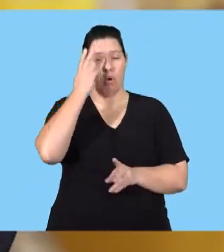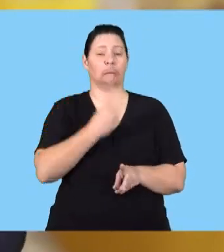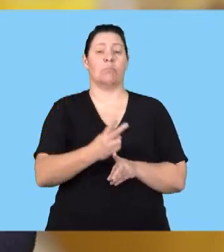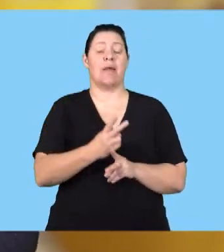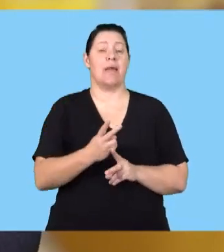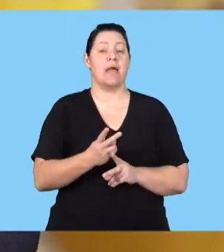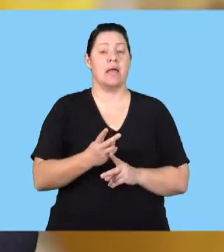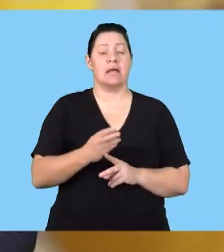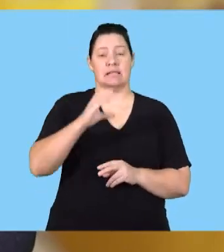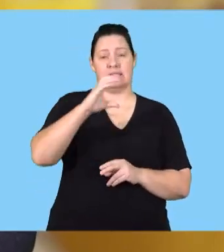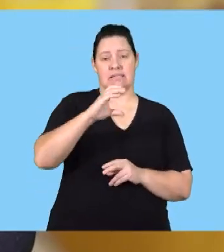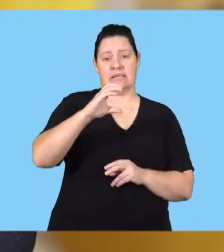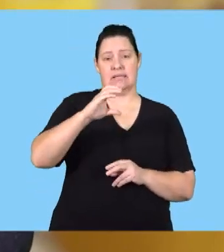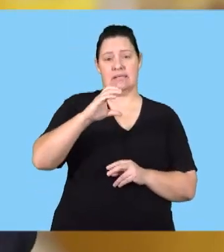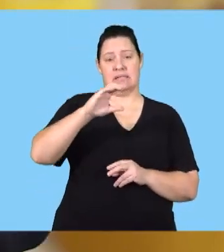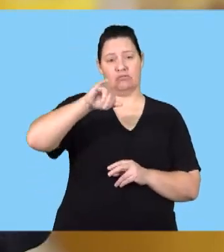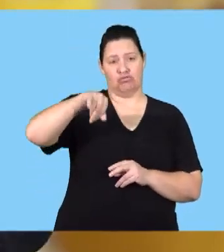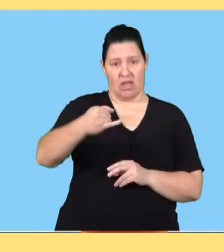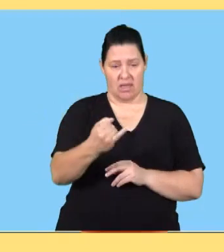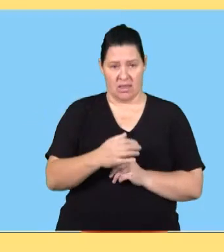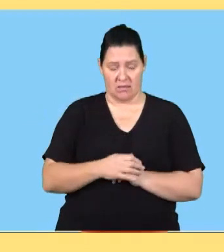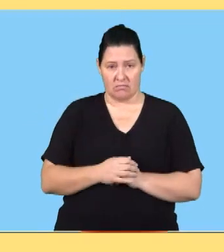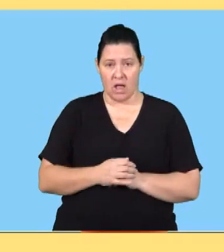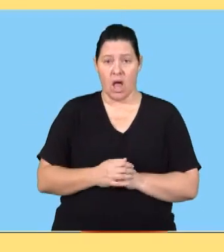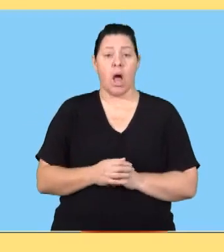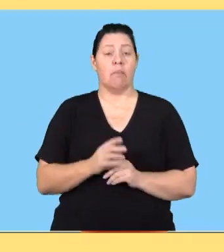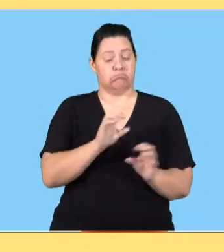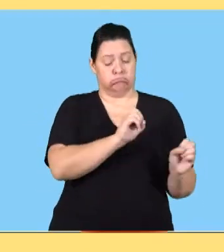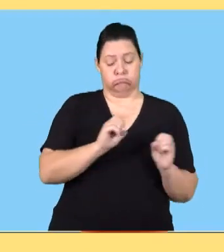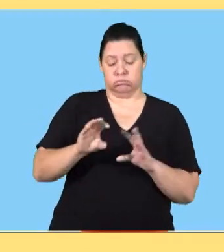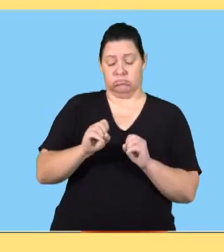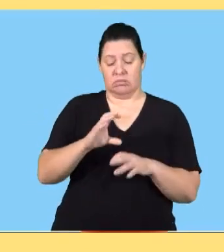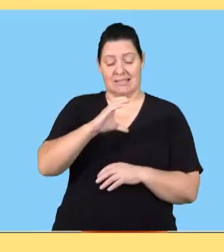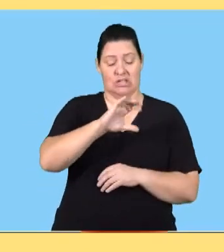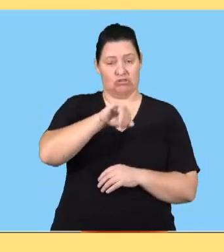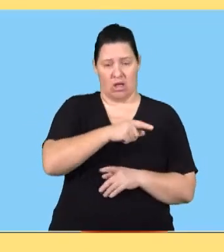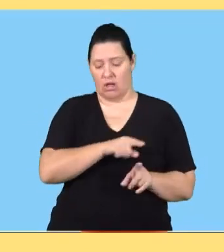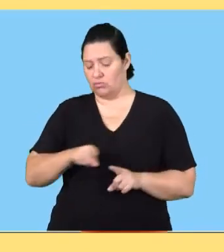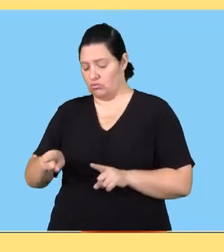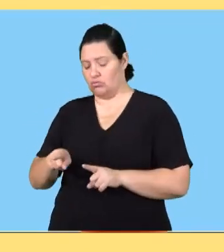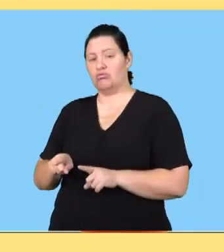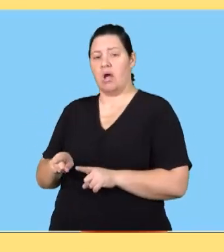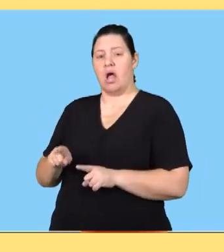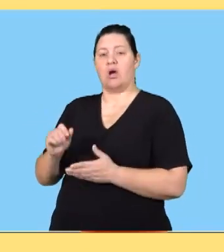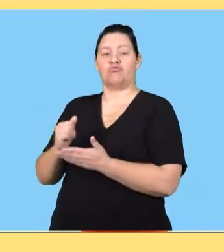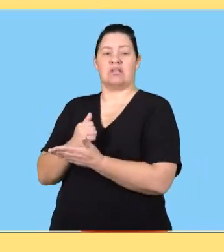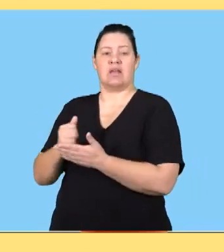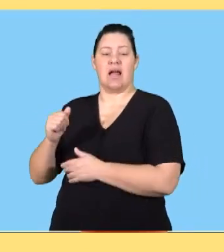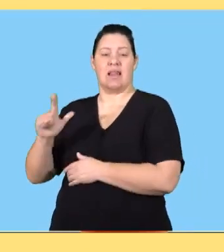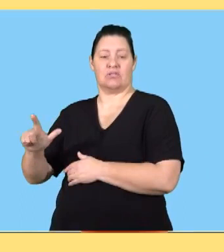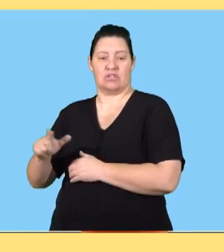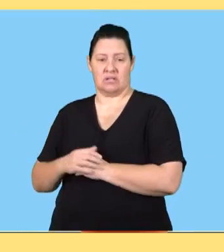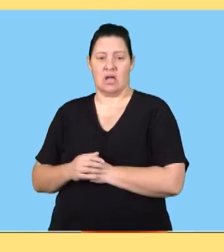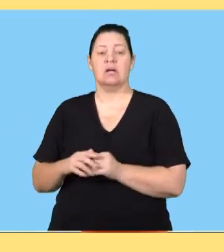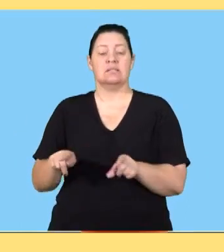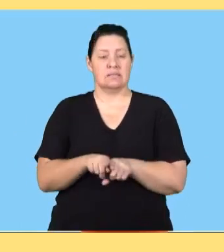able to prepare the Creditors' Journal. You should be able to post from the Creditors' Journal to the Creditors' Ledger,